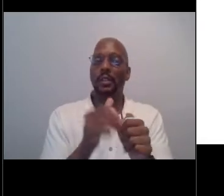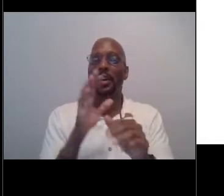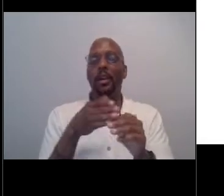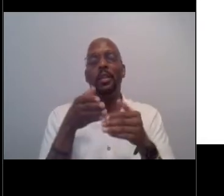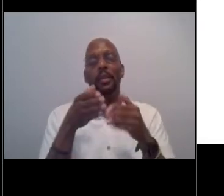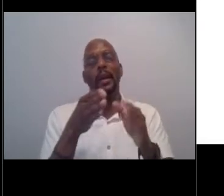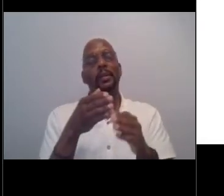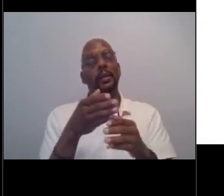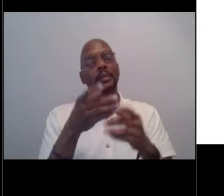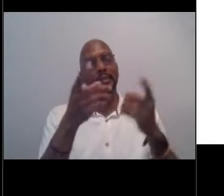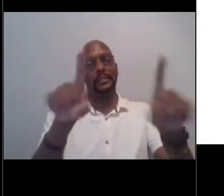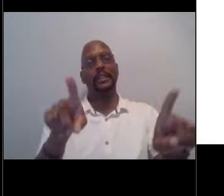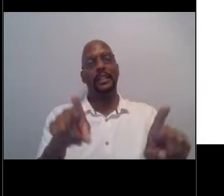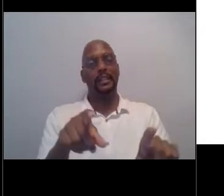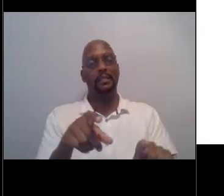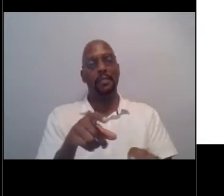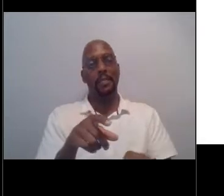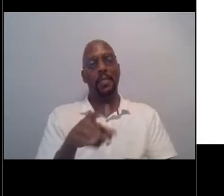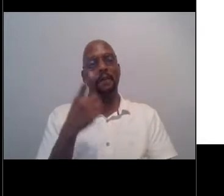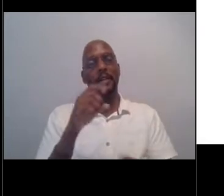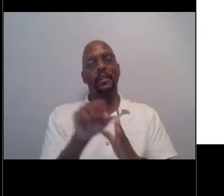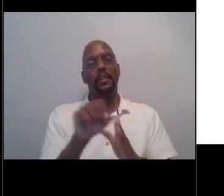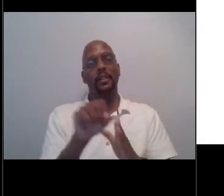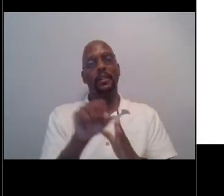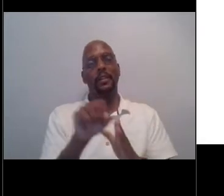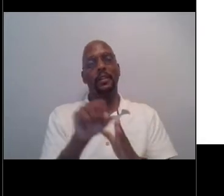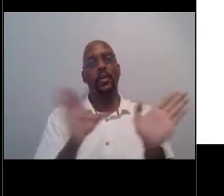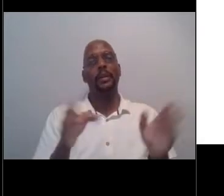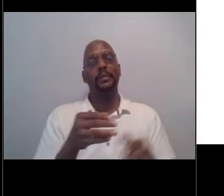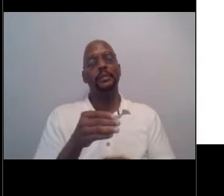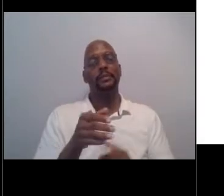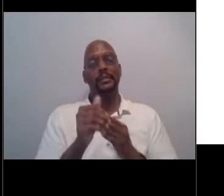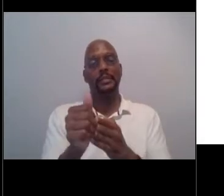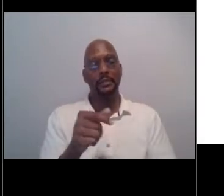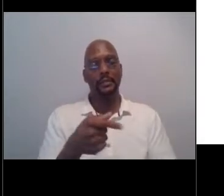input to the statewide guidance. Next slide, please.